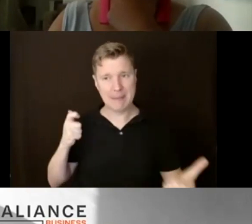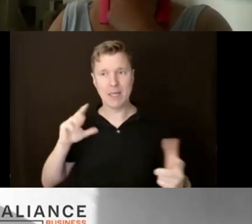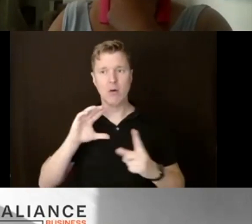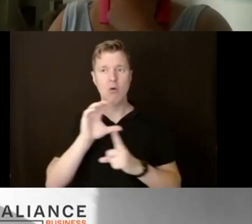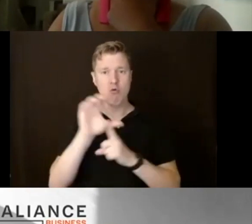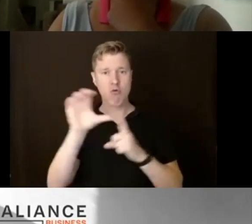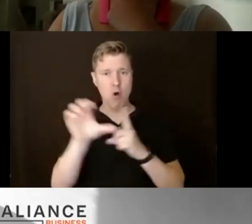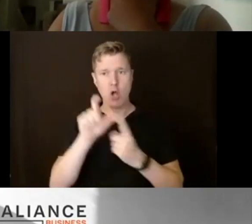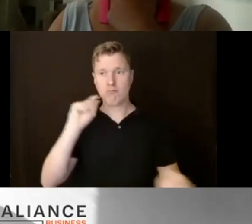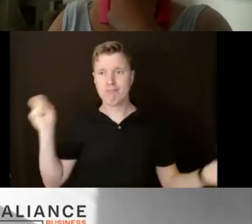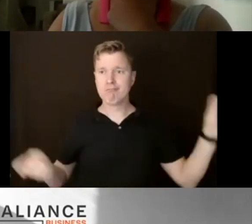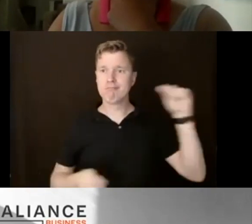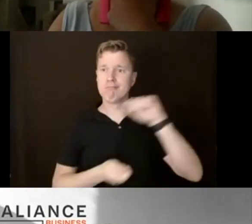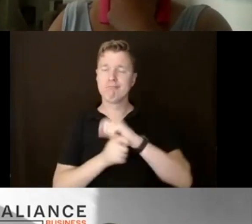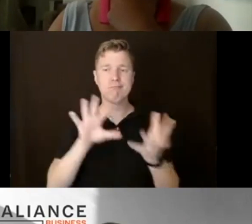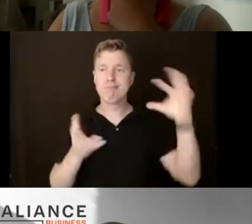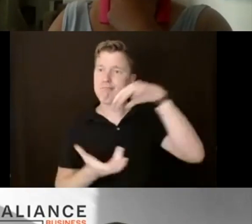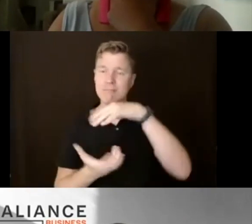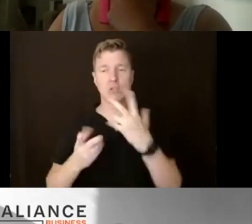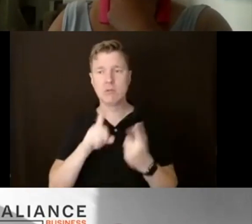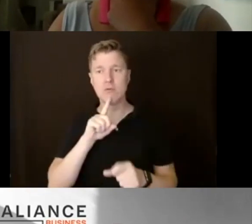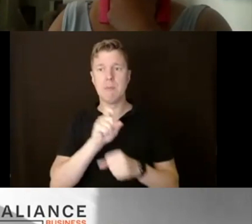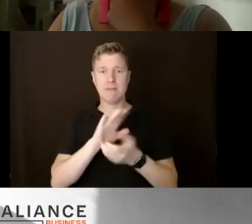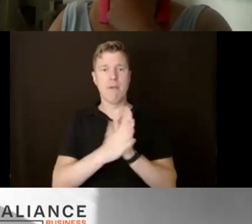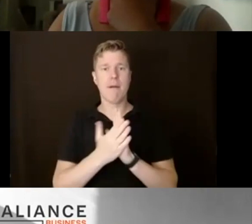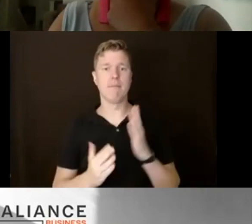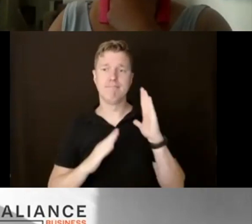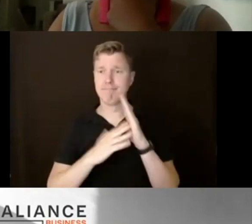before this really becomes a top priority.